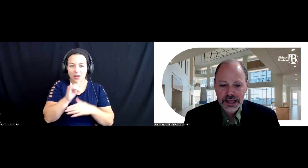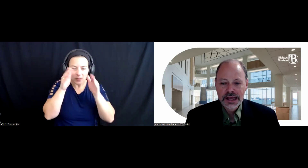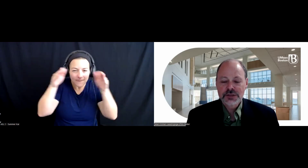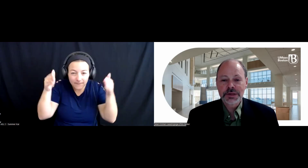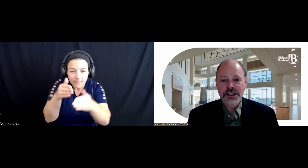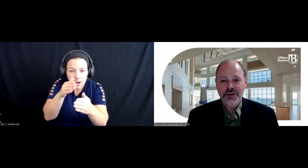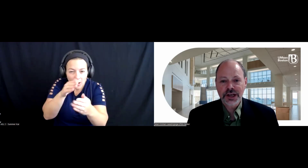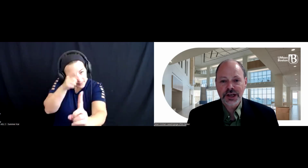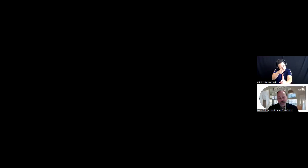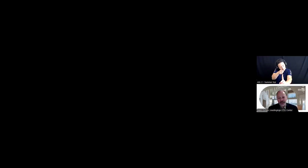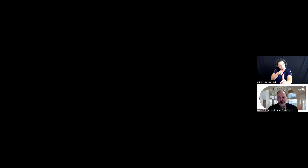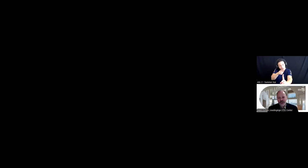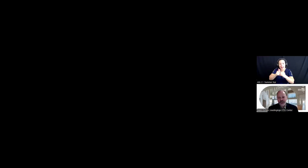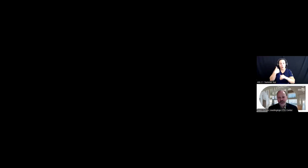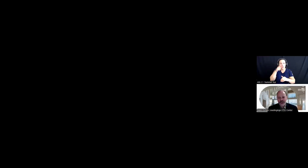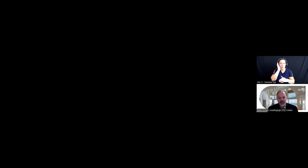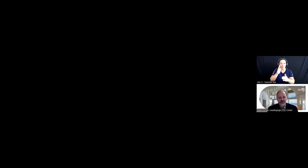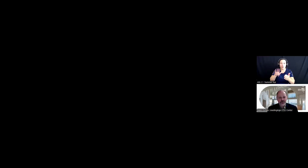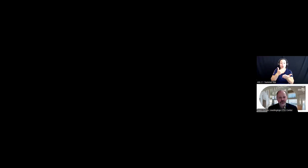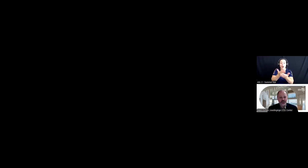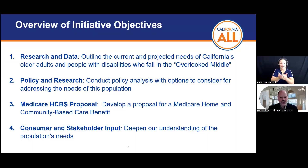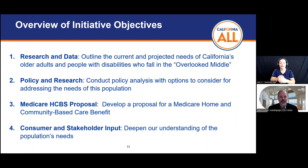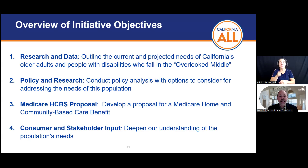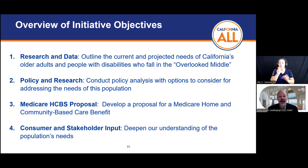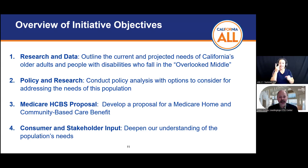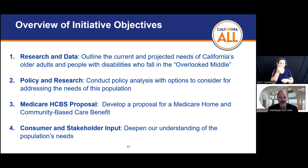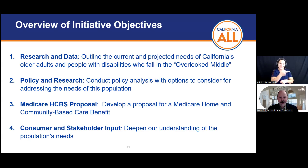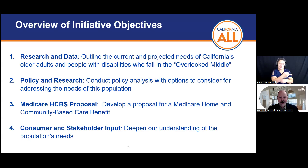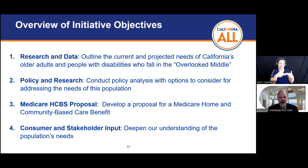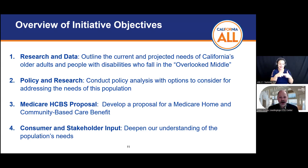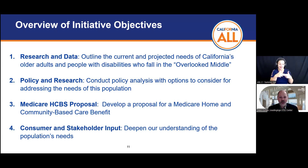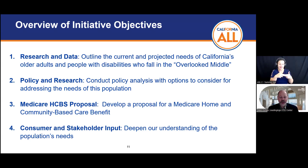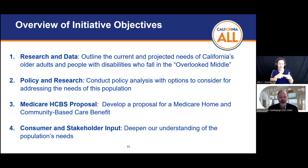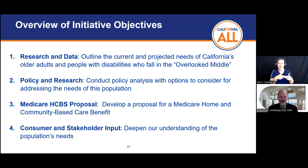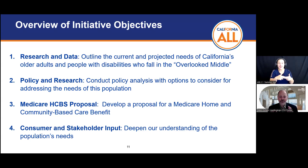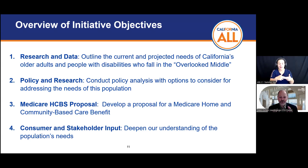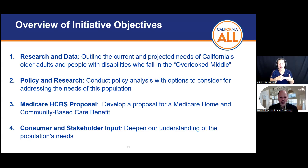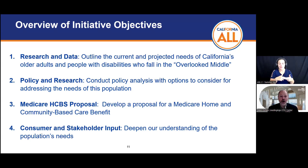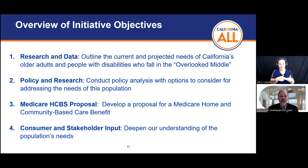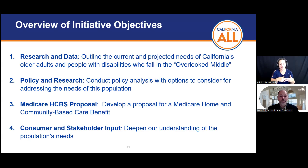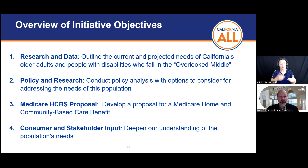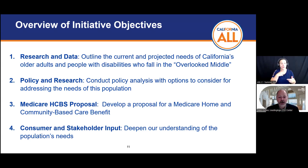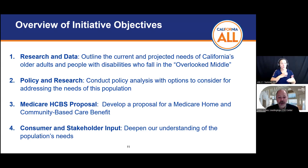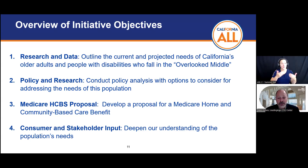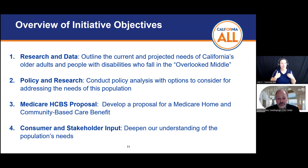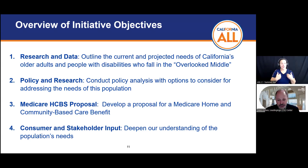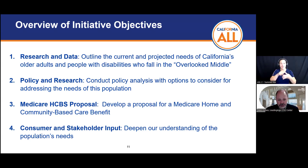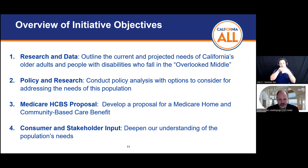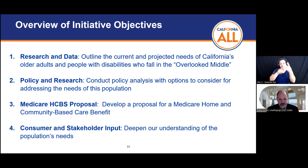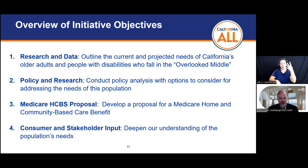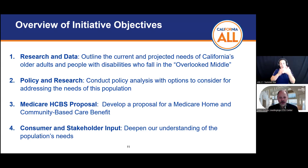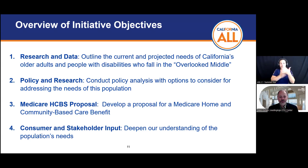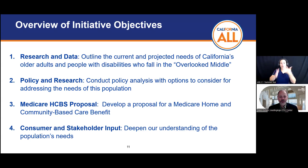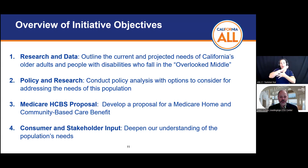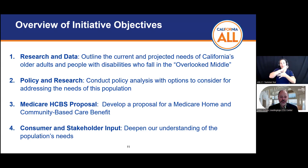there. Specifically, as you can see from this slide, we have 4 primary